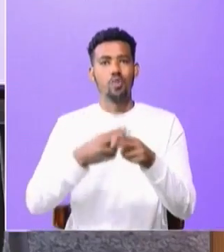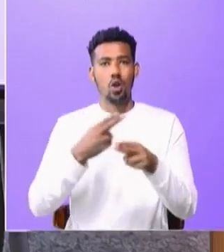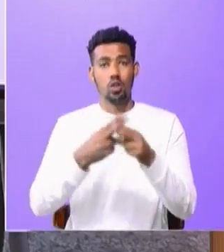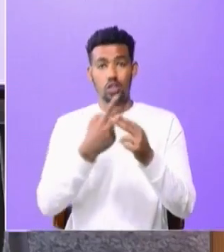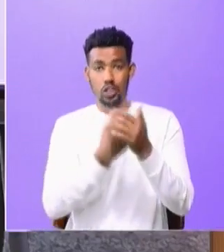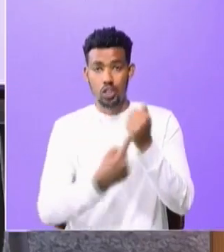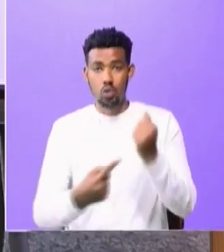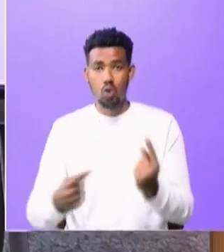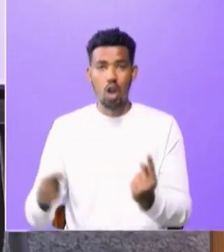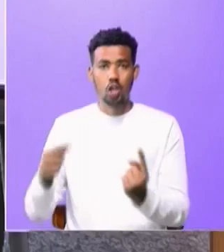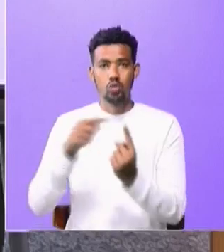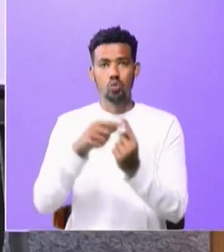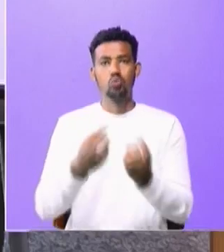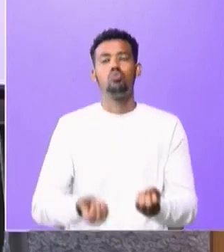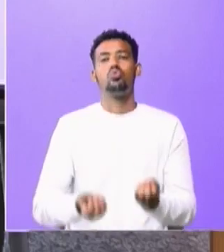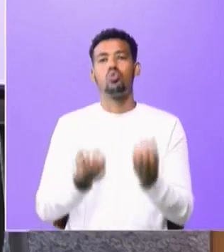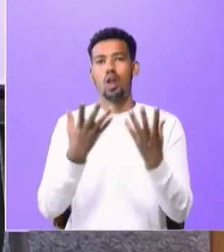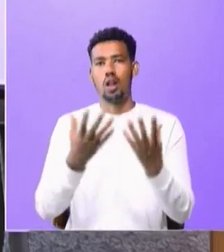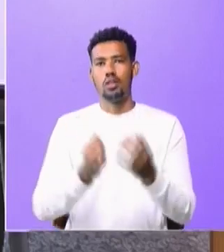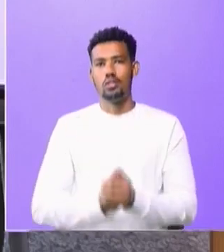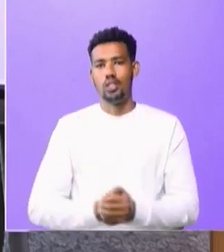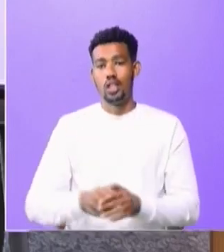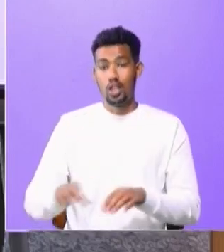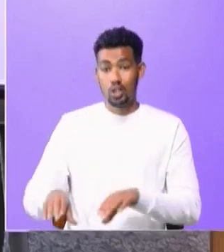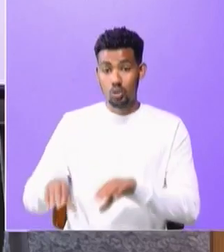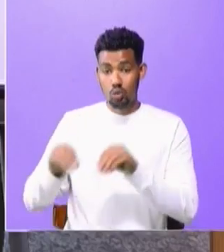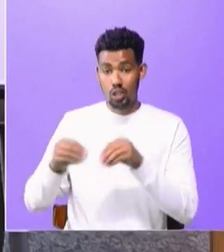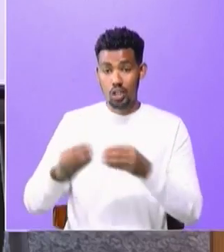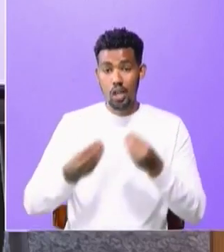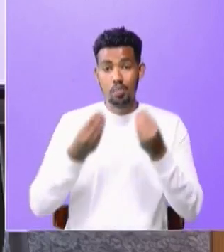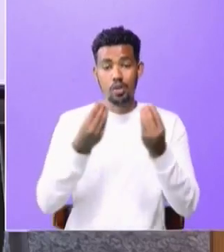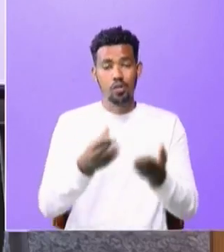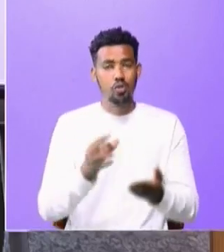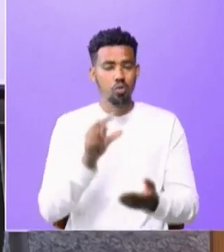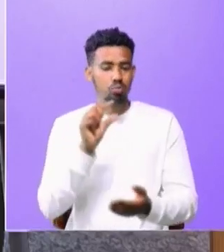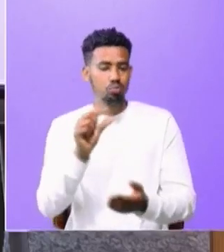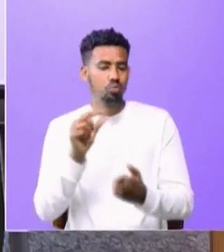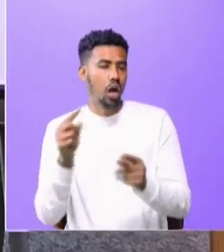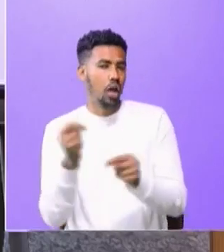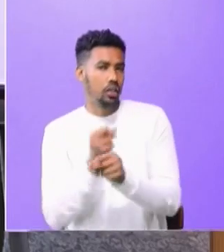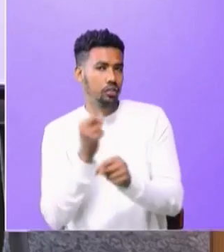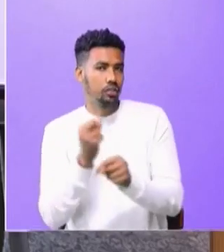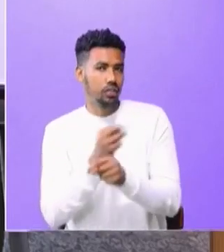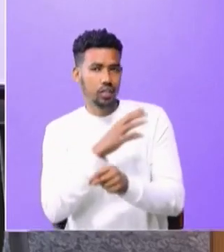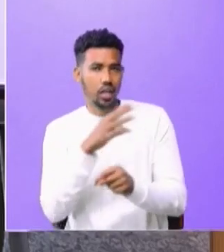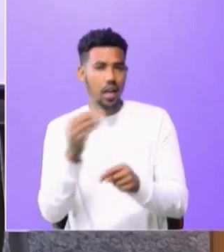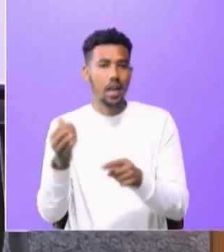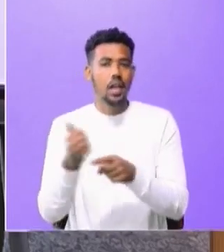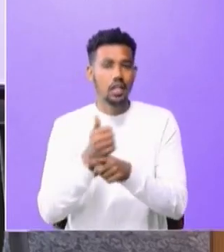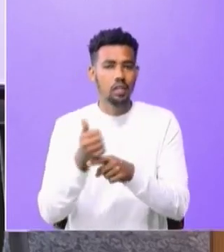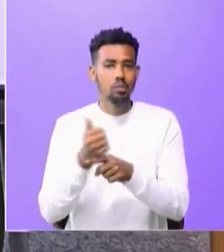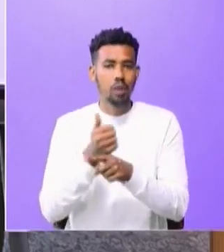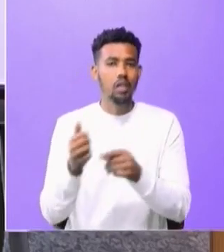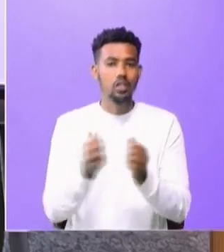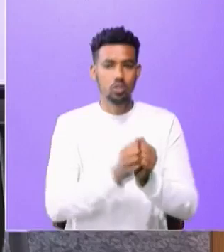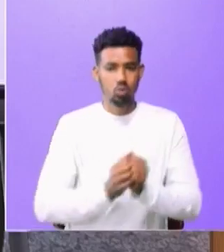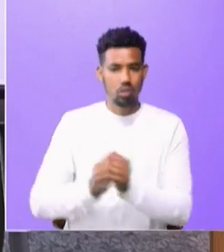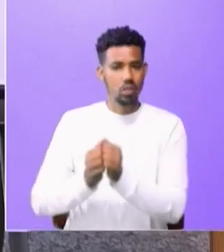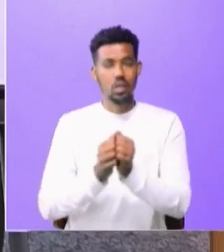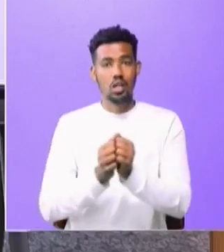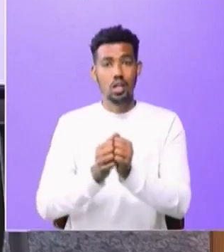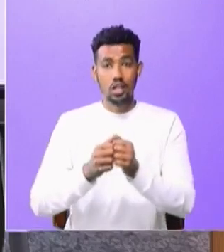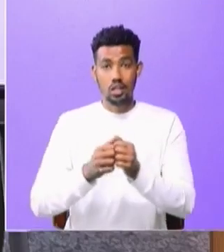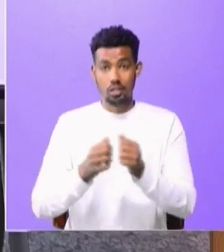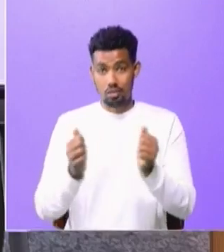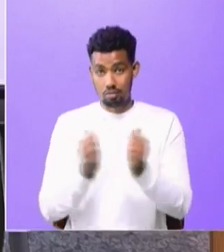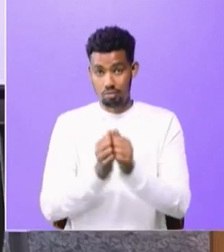to plural. Students, let me give you more activities and let us practice them. Stay with me, and